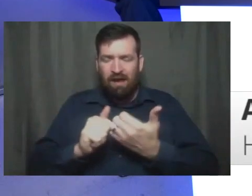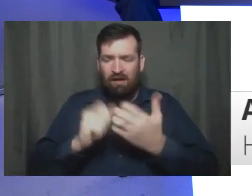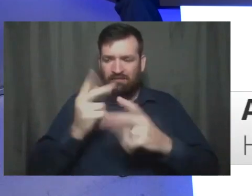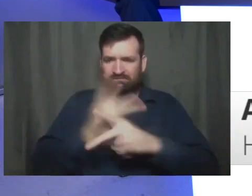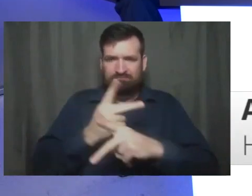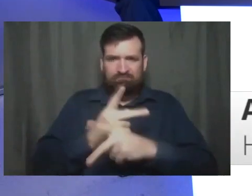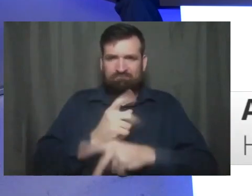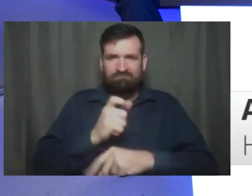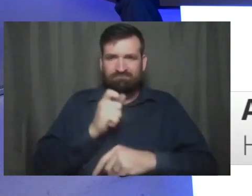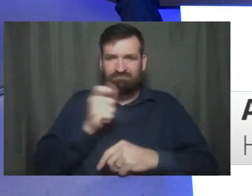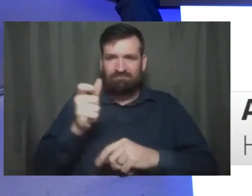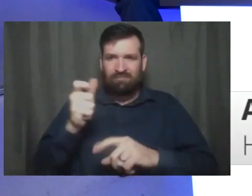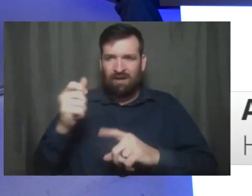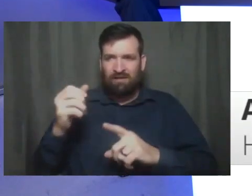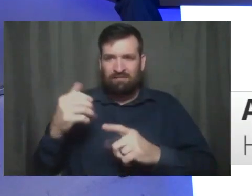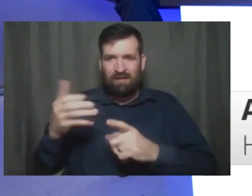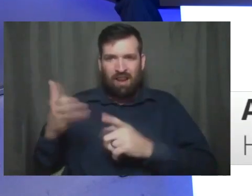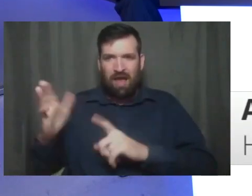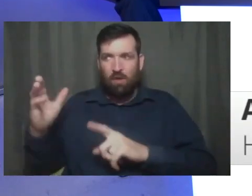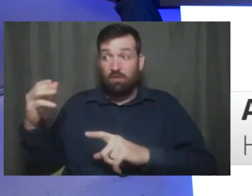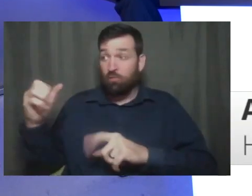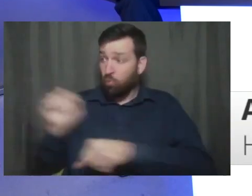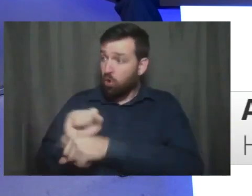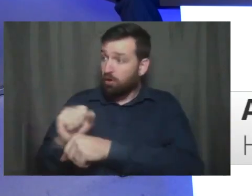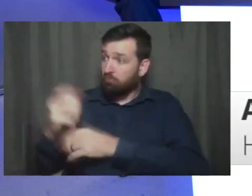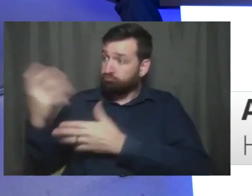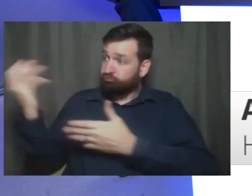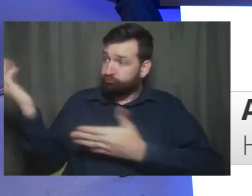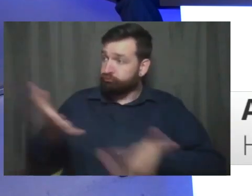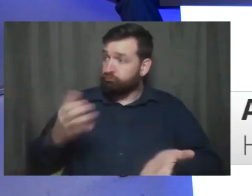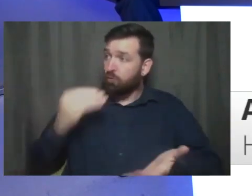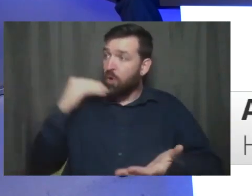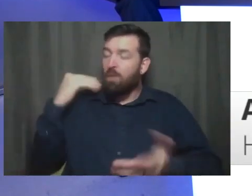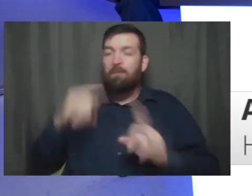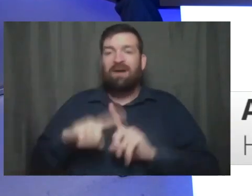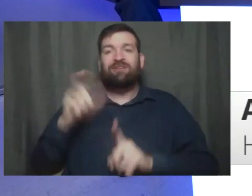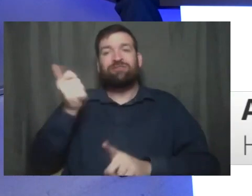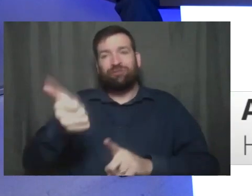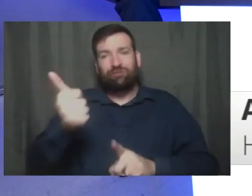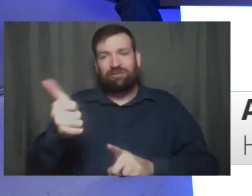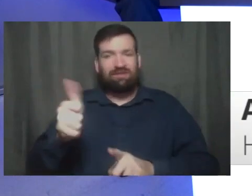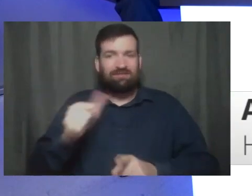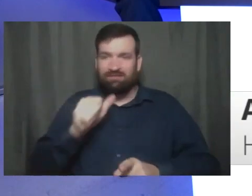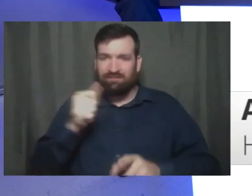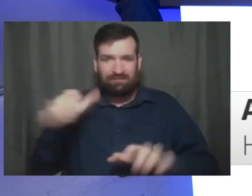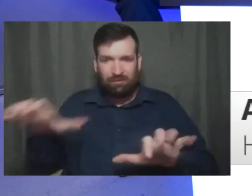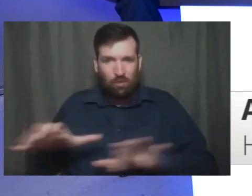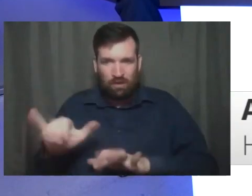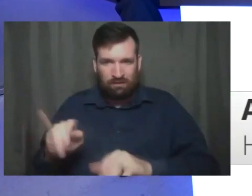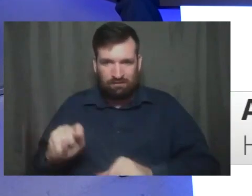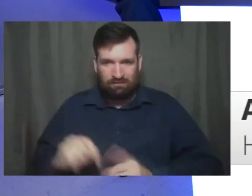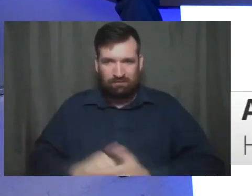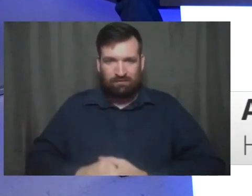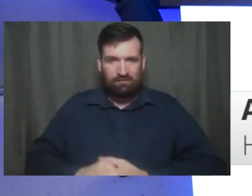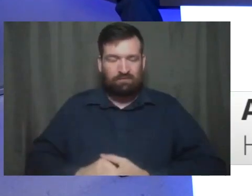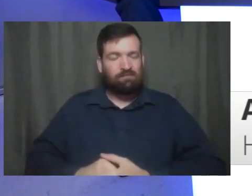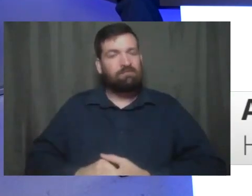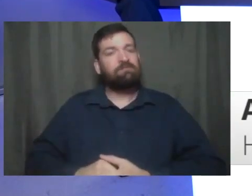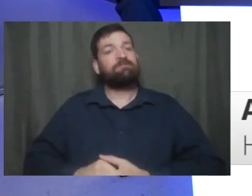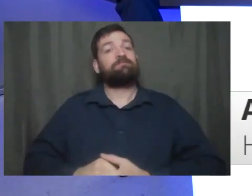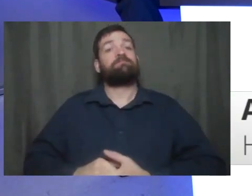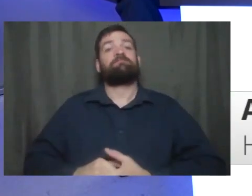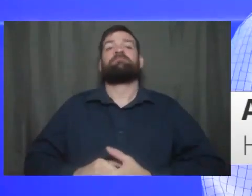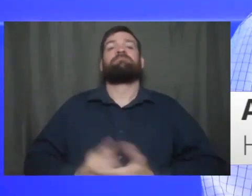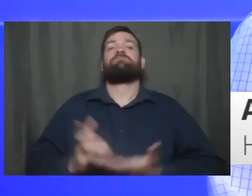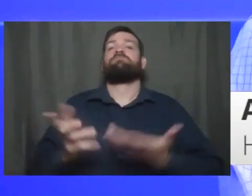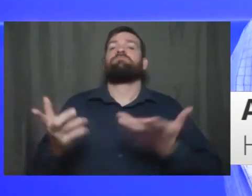it bleed? Your work says you can stop and go home, but you aren't taking that power and saying, I'm going to leave it at work. I think a lot of it is the modeling